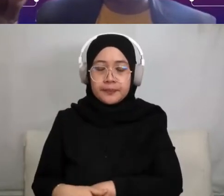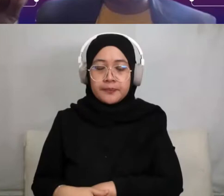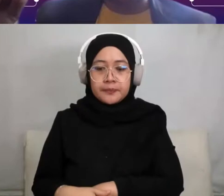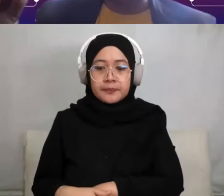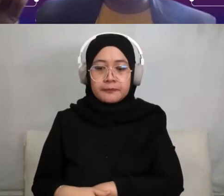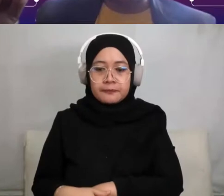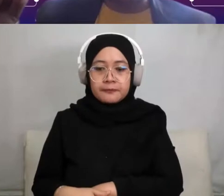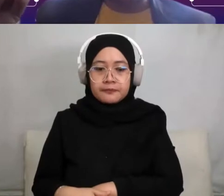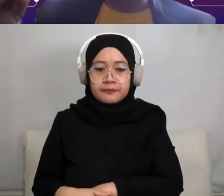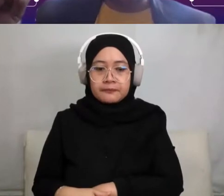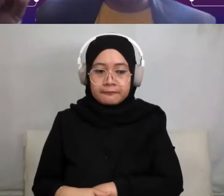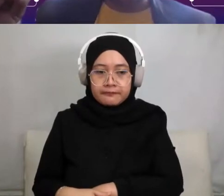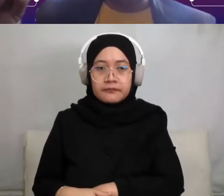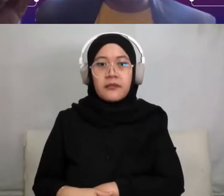transport